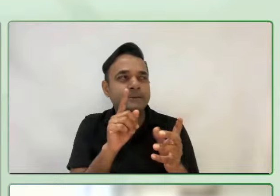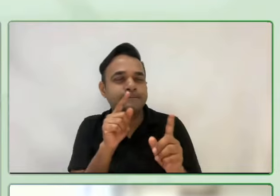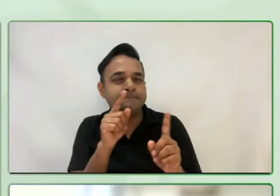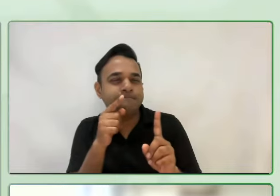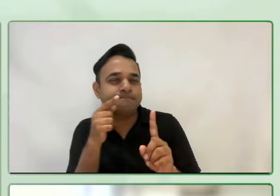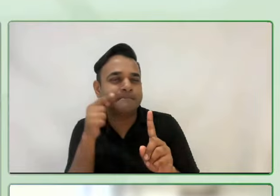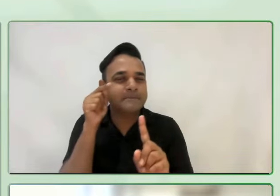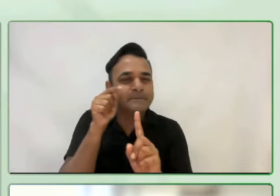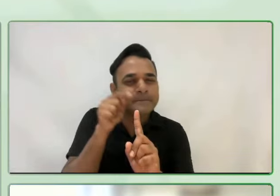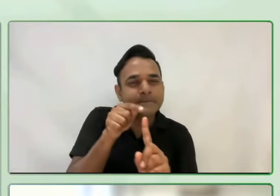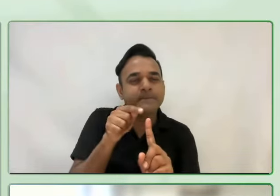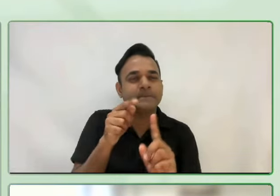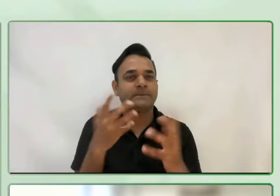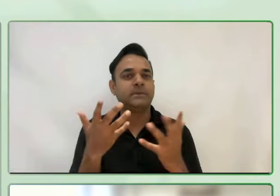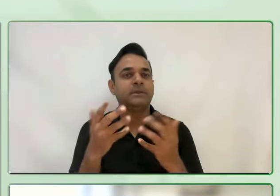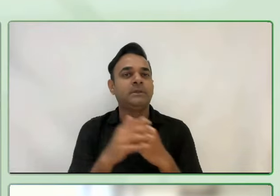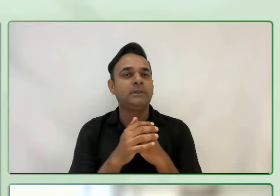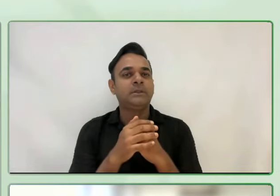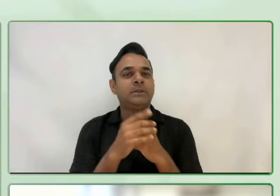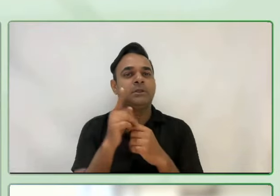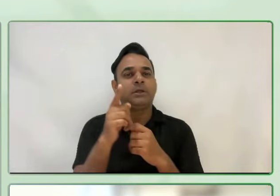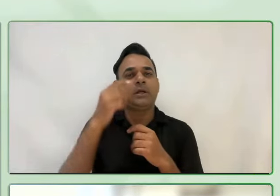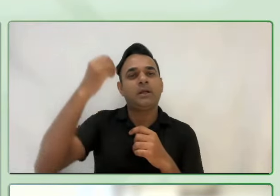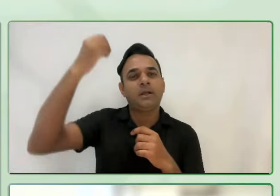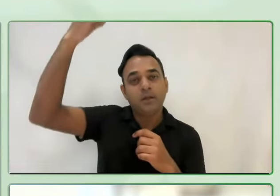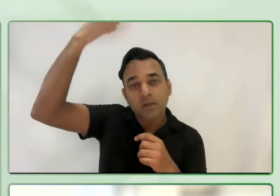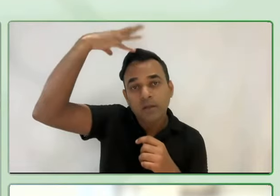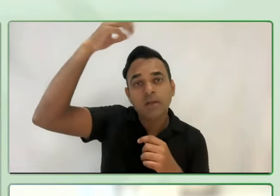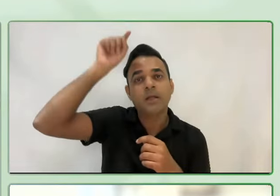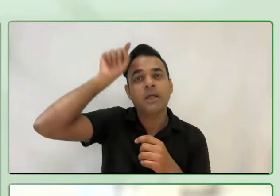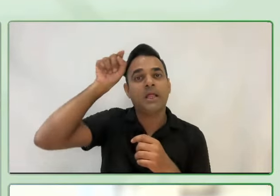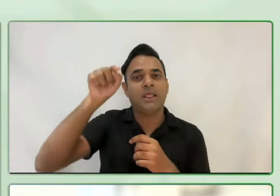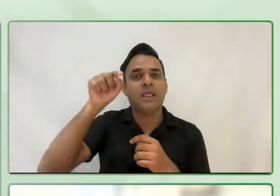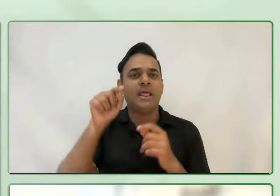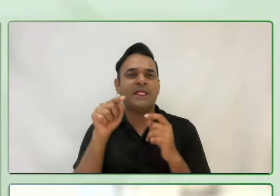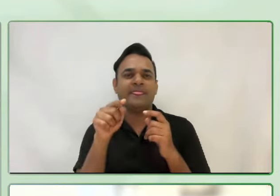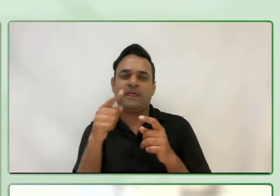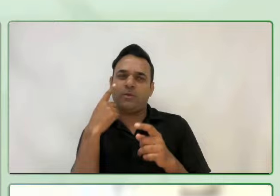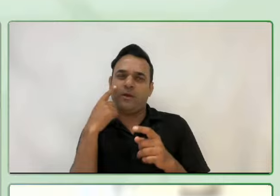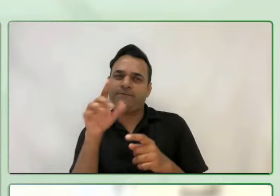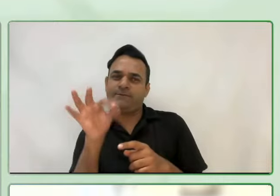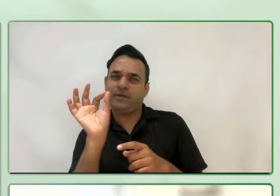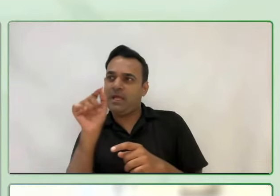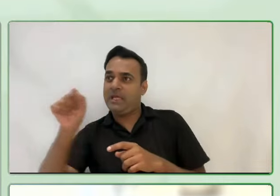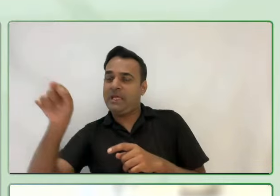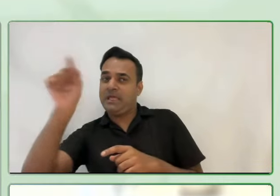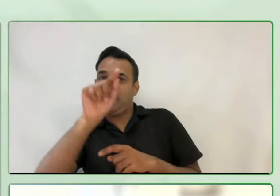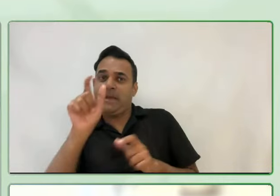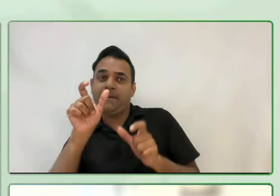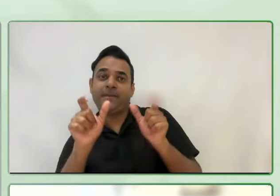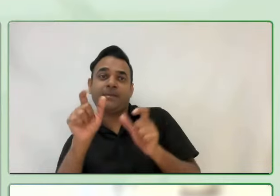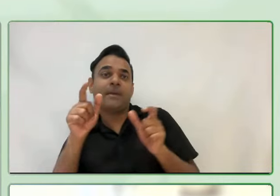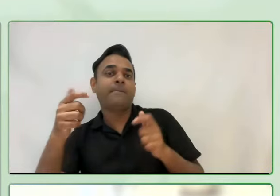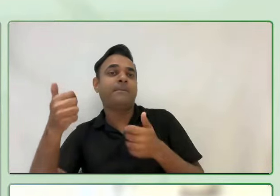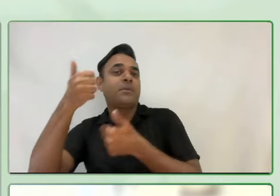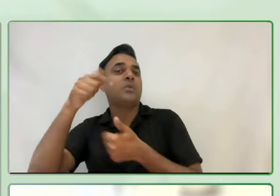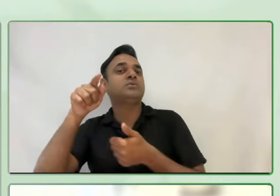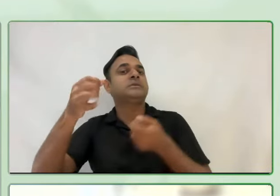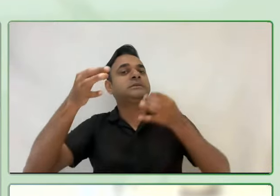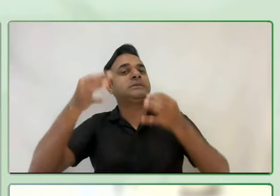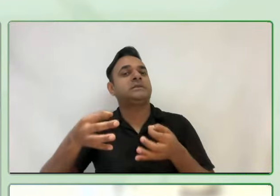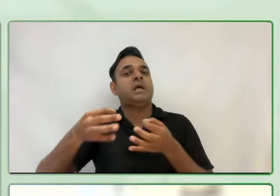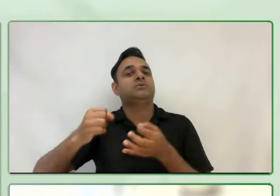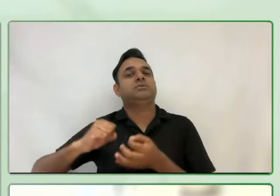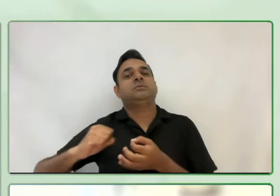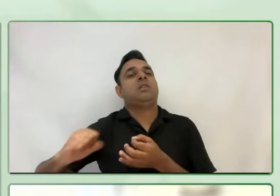was wasted whenever an employee lodged a complaint. Never mind when they actually took you to a tribunal or to court.